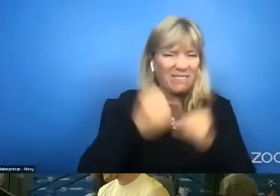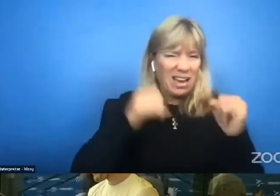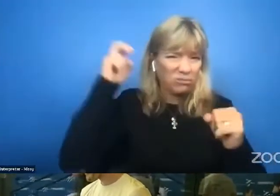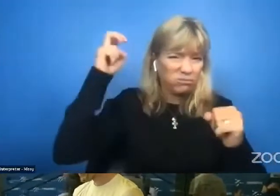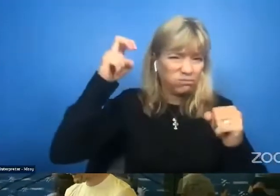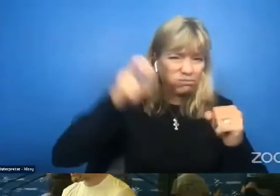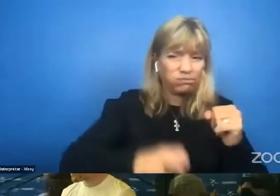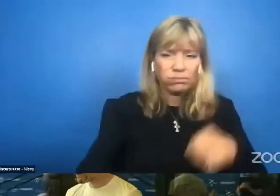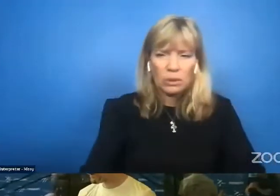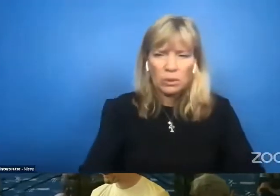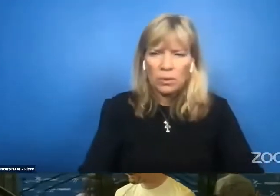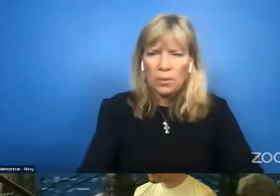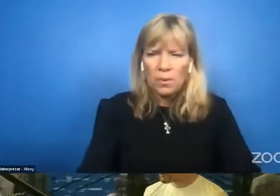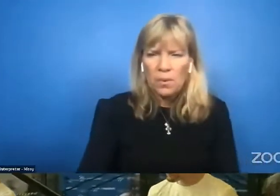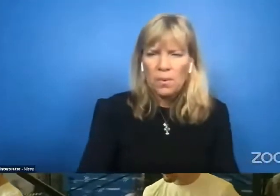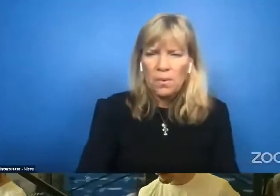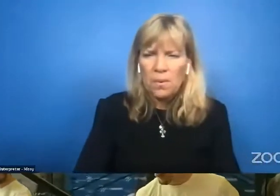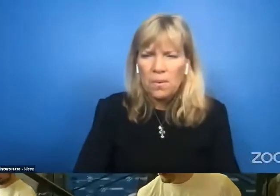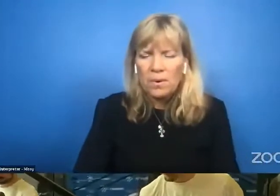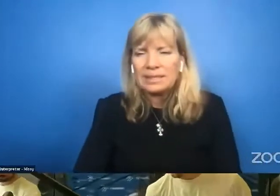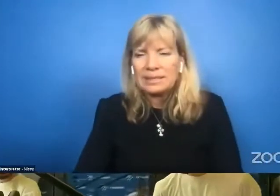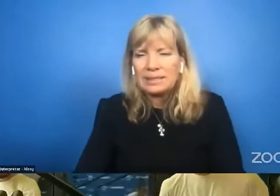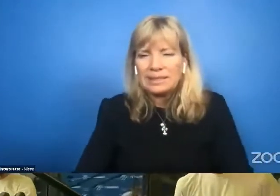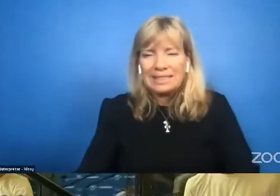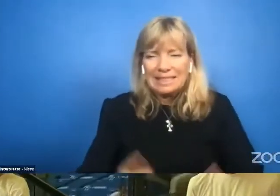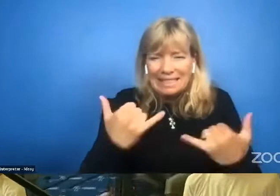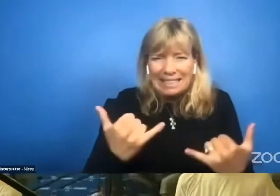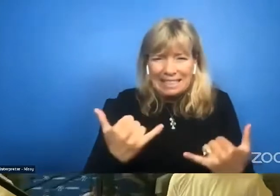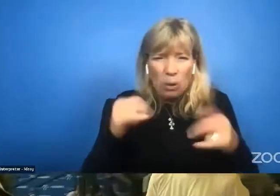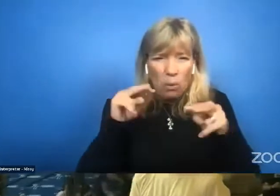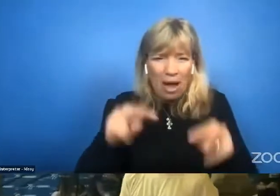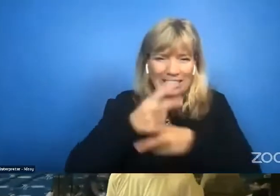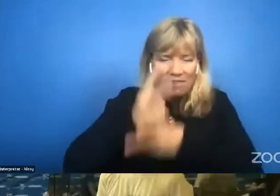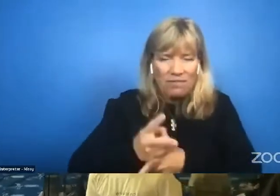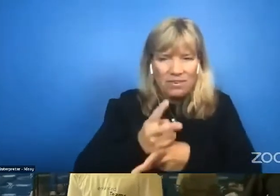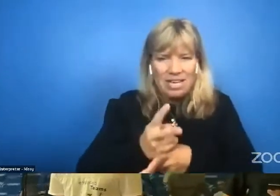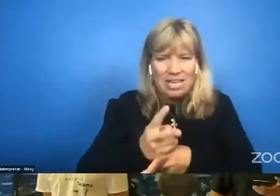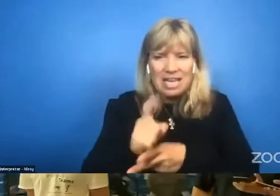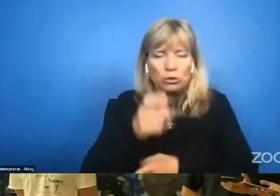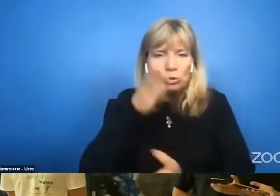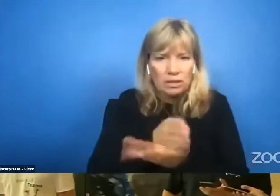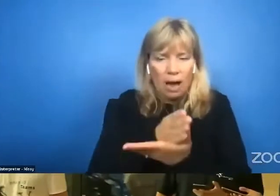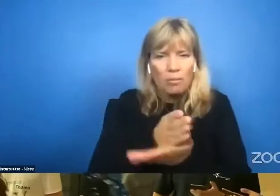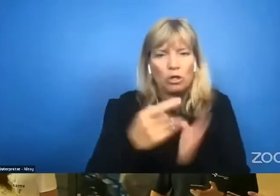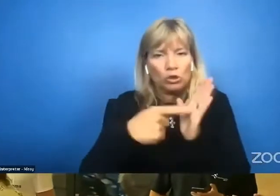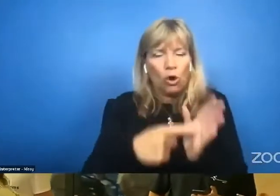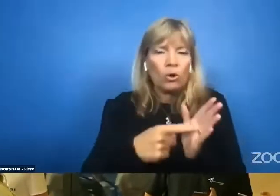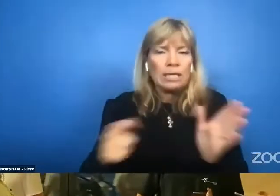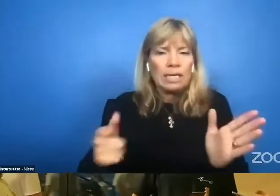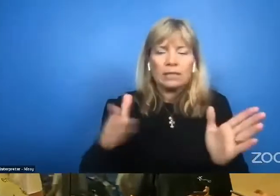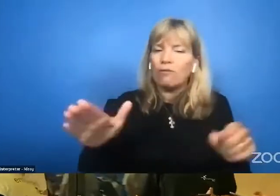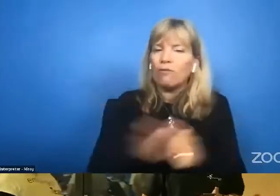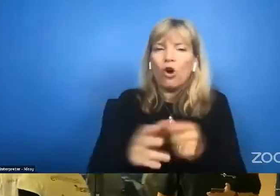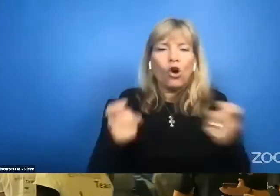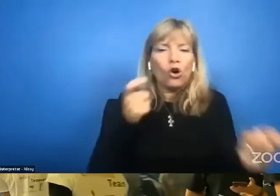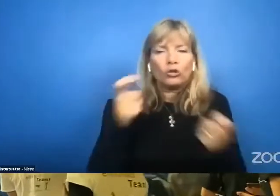descent. Now, watch carefully, he's got to stop and show us that he's got absolute control of the chair.